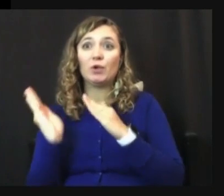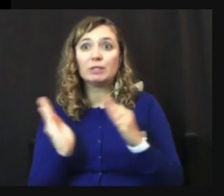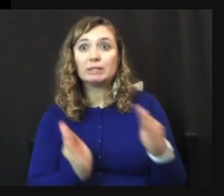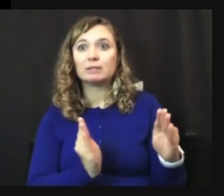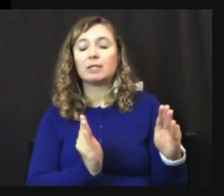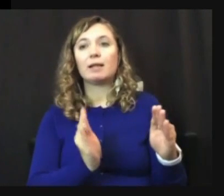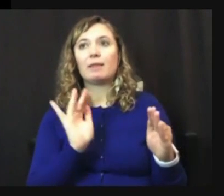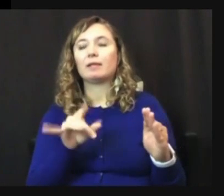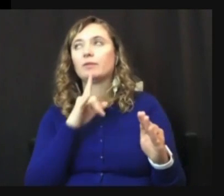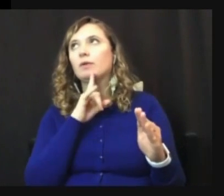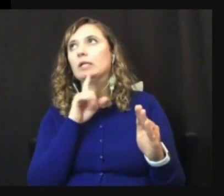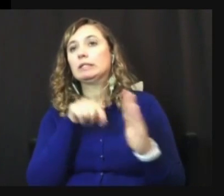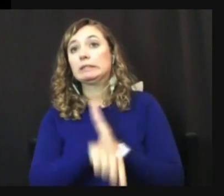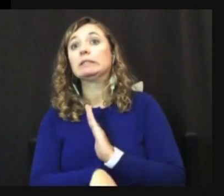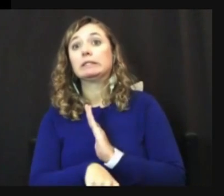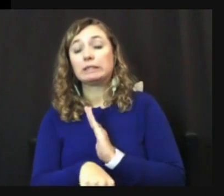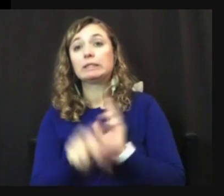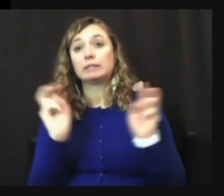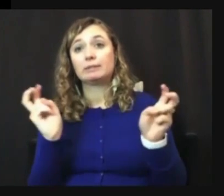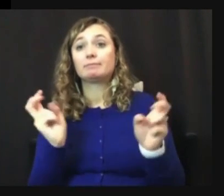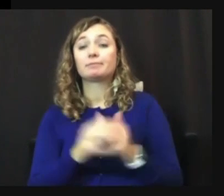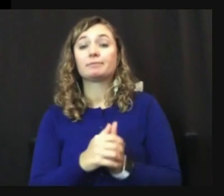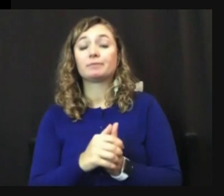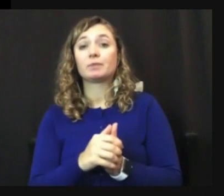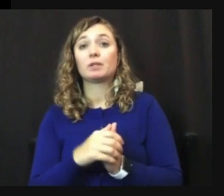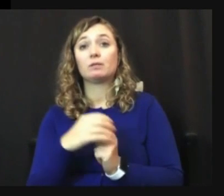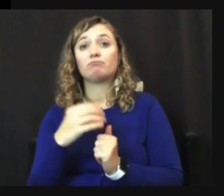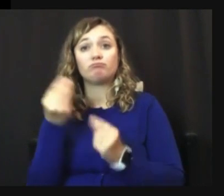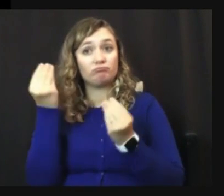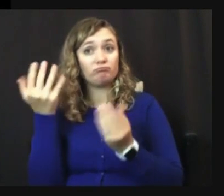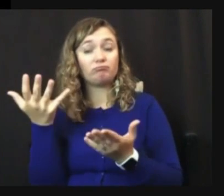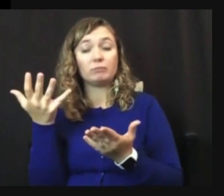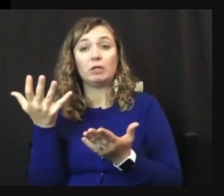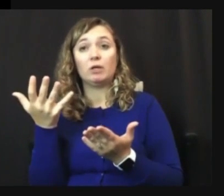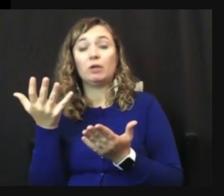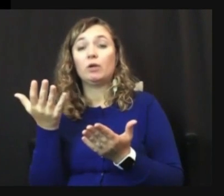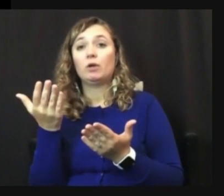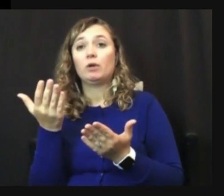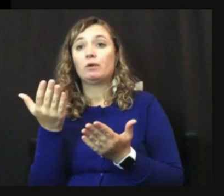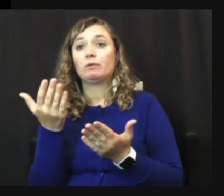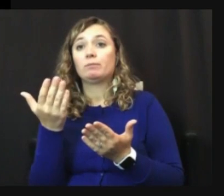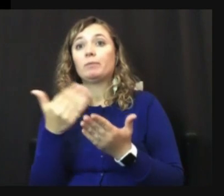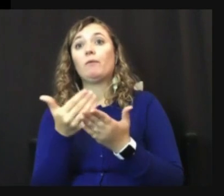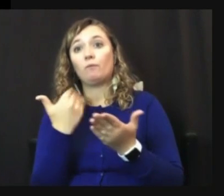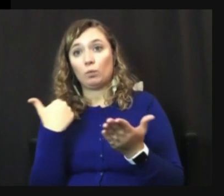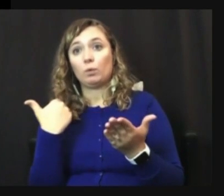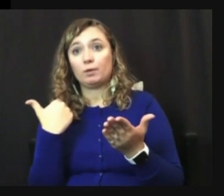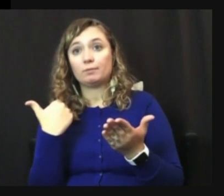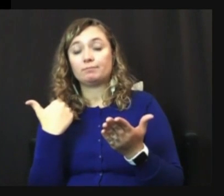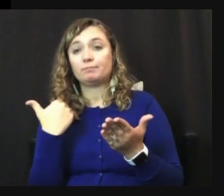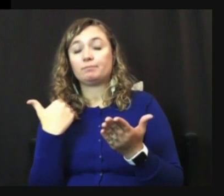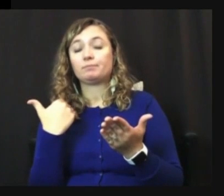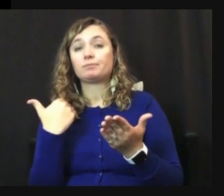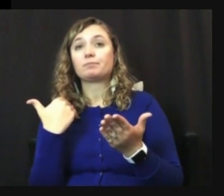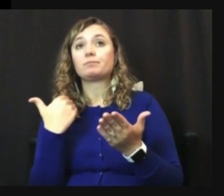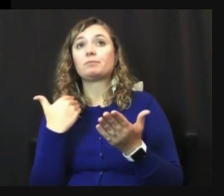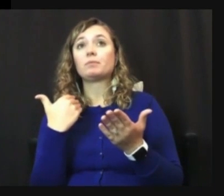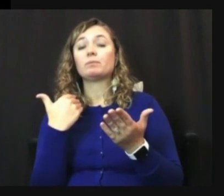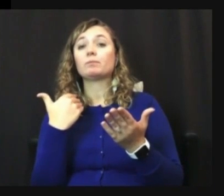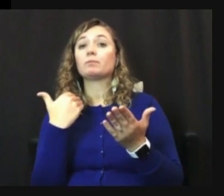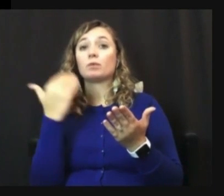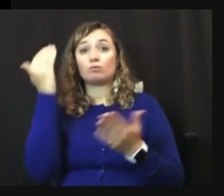deep dive. Now, we need to know a couple of things going on in this before we get started. We have to know